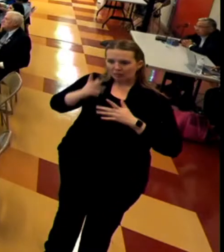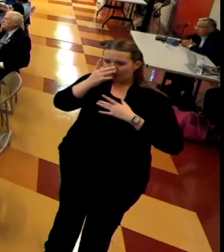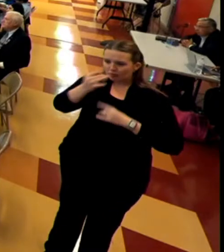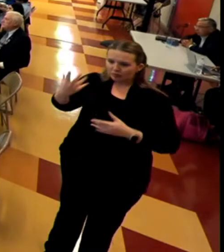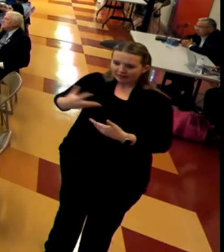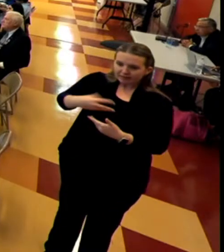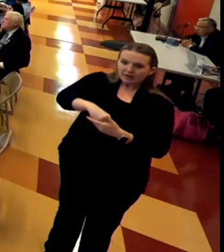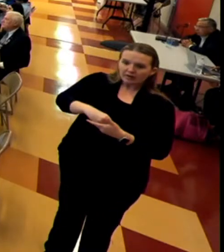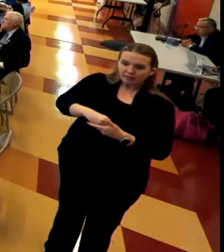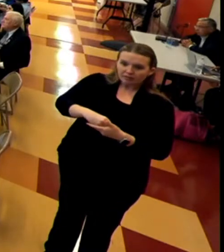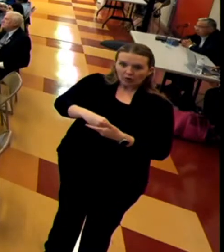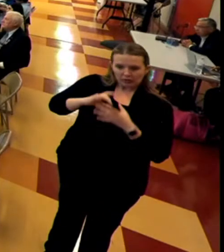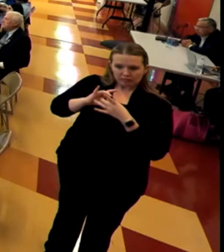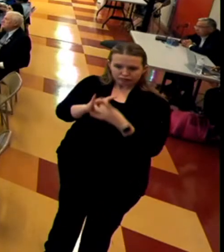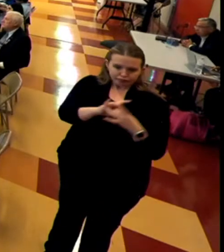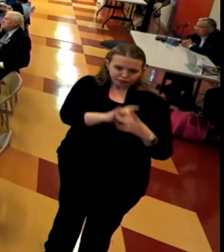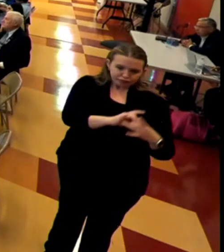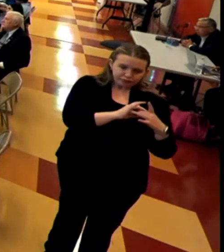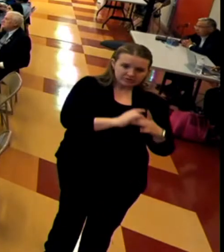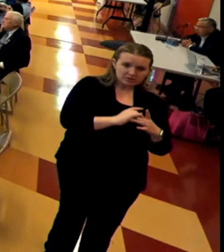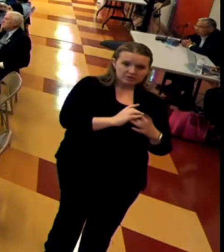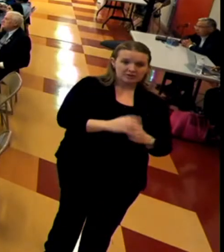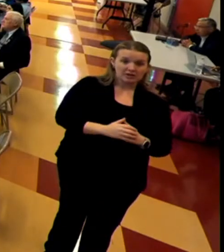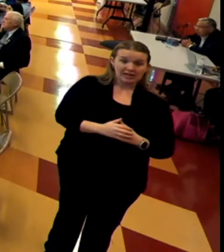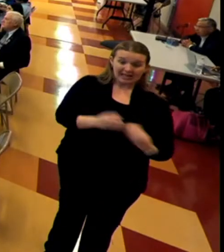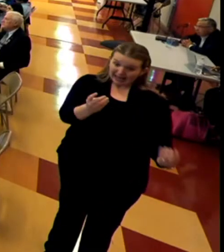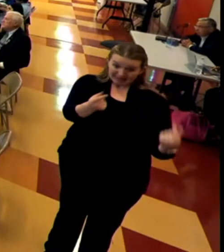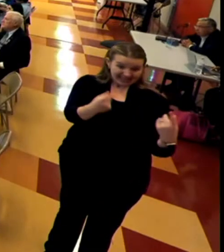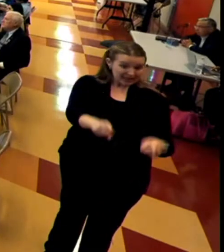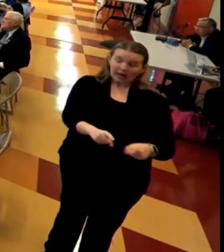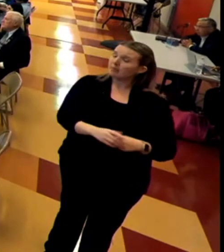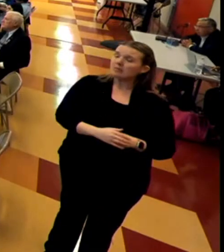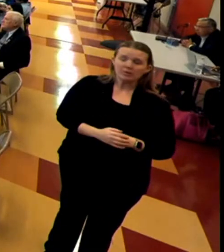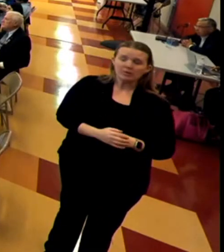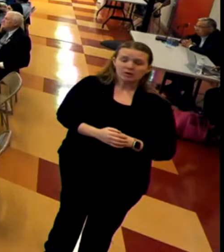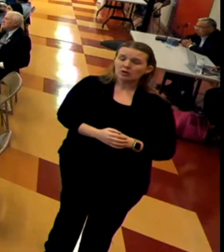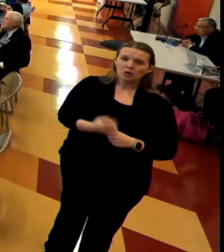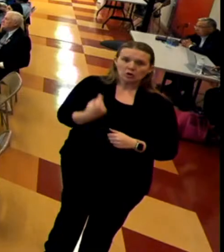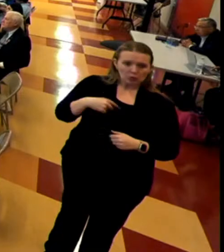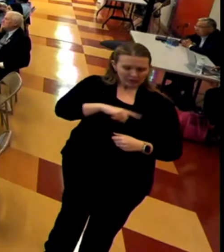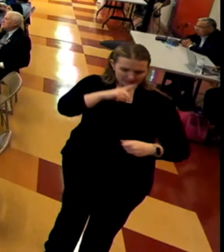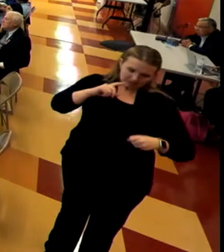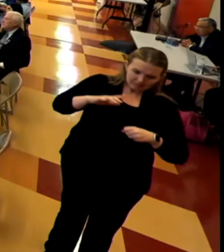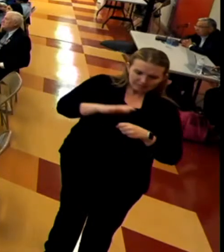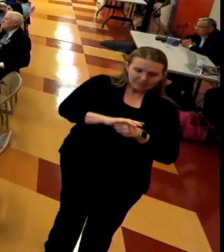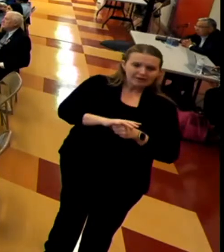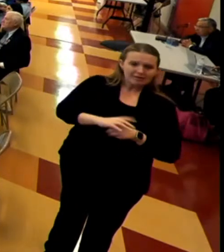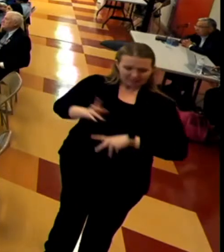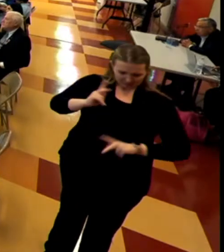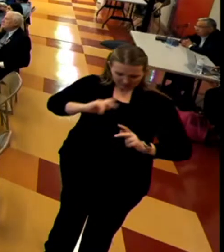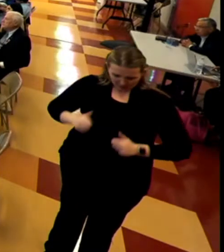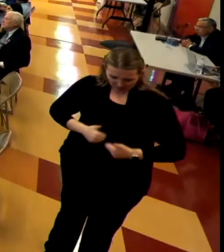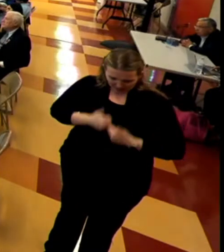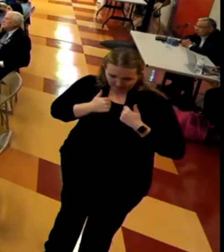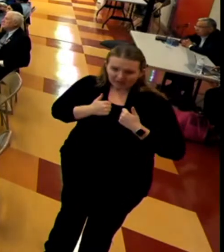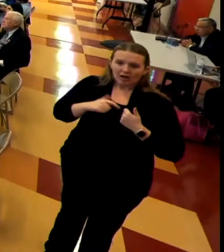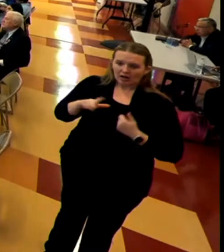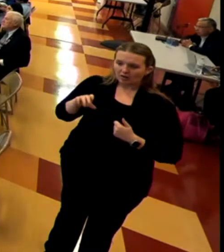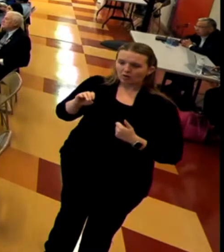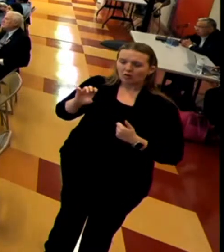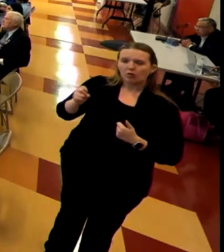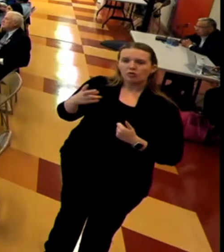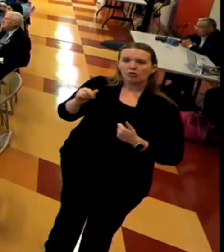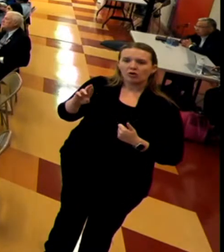district. This does not happen overnight and without a lot of commitment from our residents and the Los Jardines